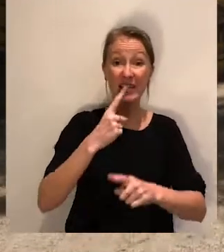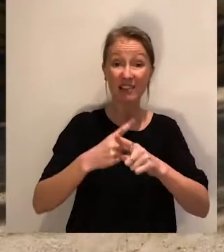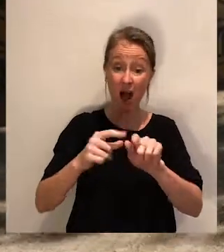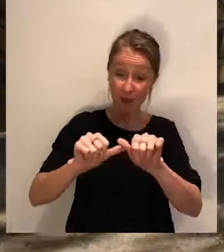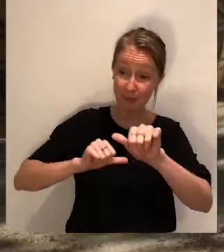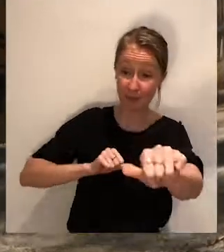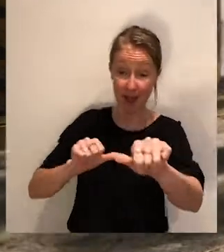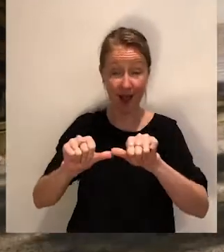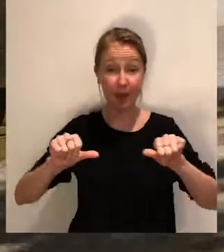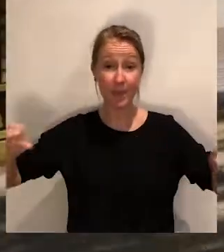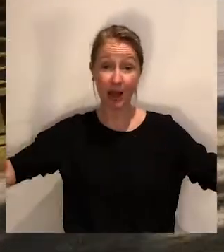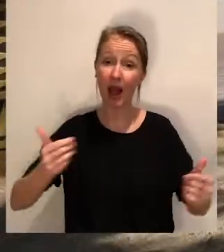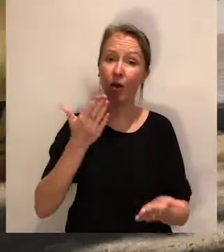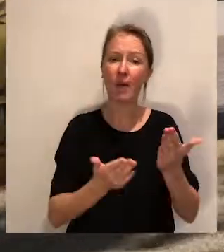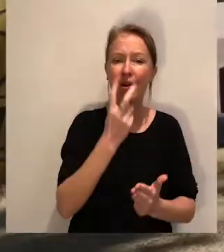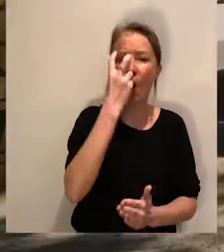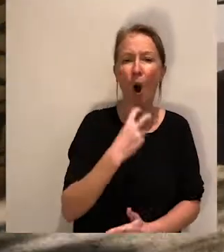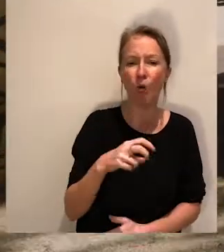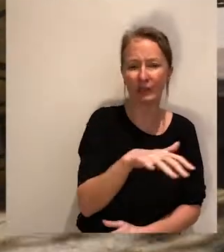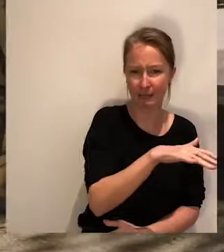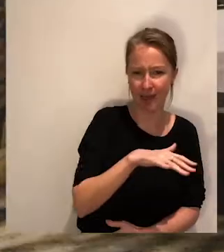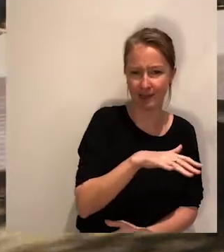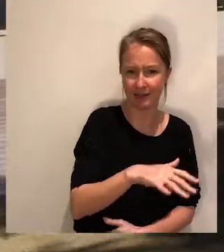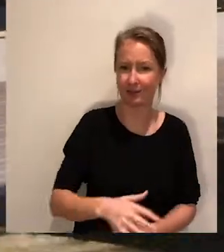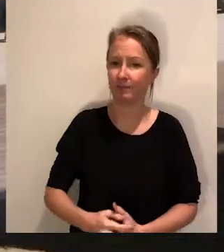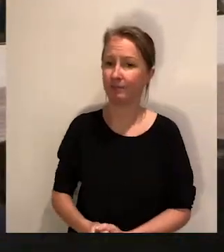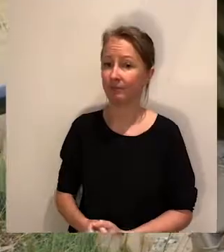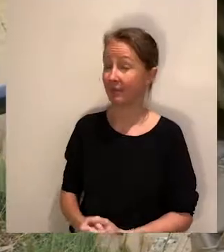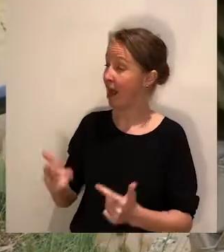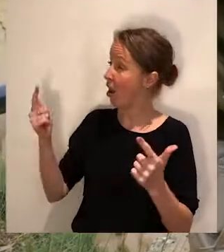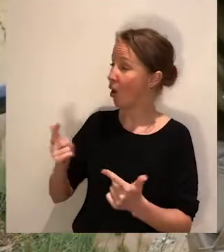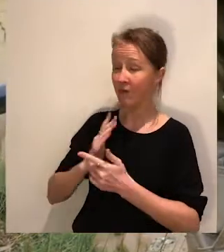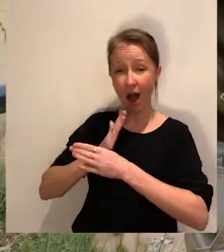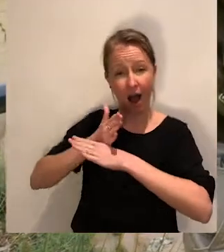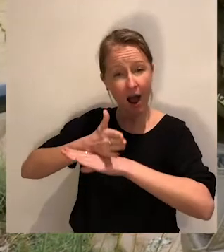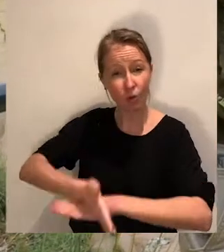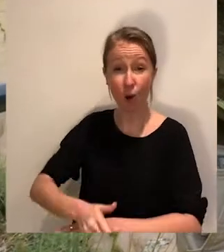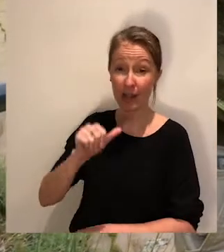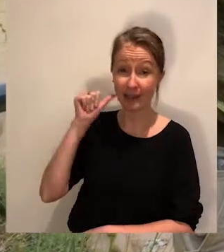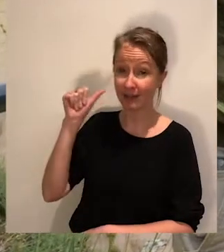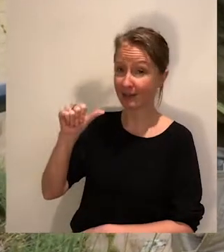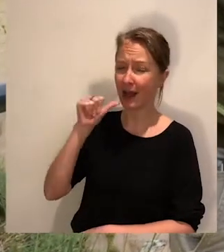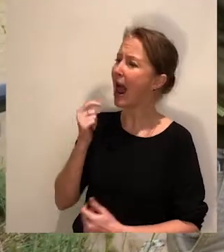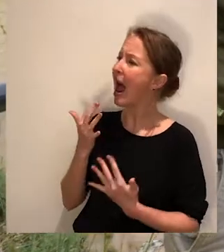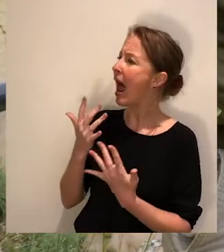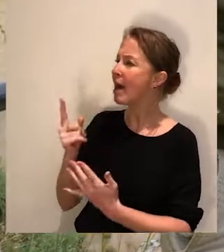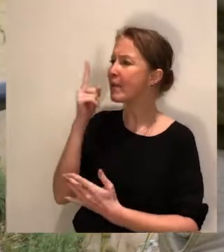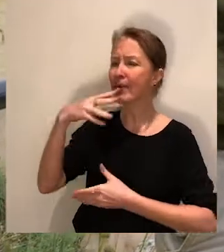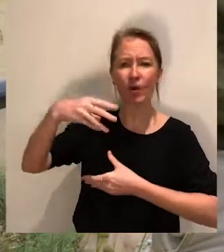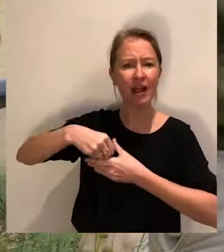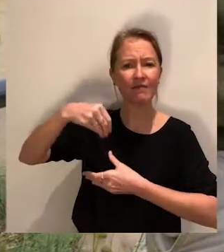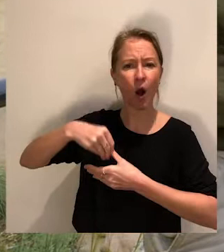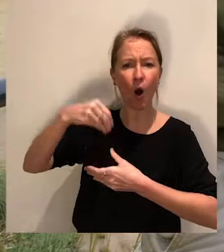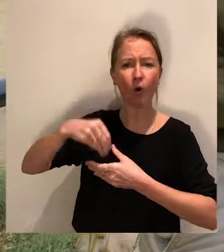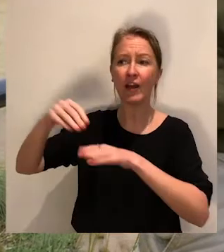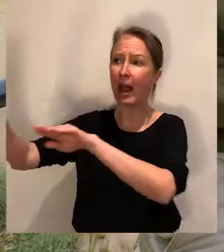the giraffe than they were used to. There was an incredible amount of work that went into it yesterday. How many people would you say would have been involved? And I have to take my